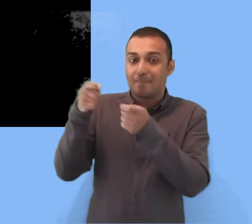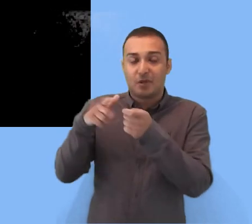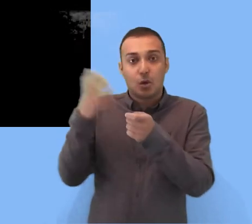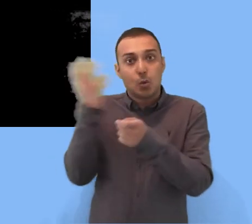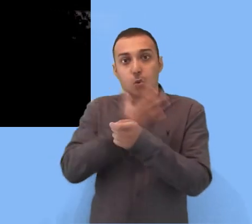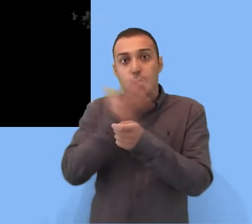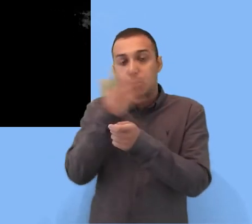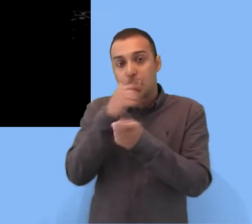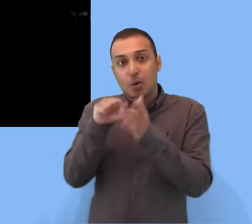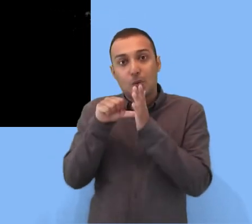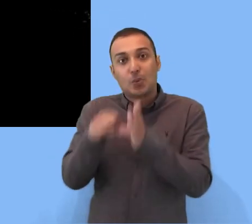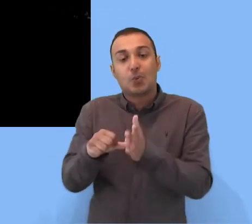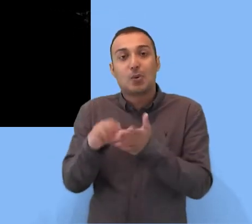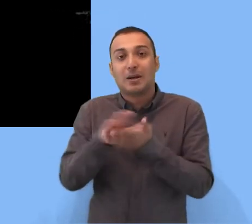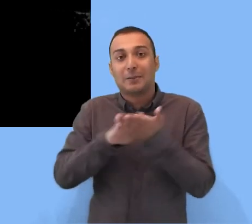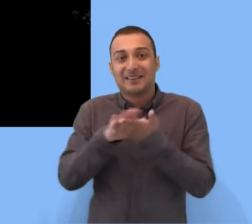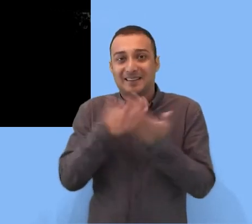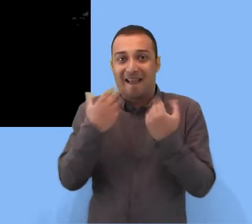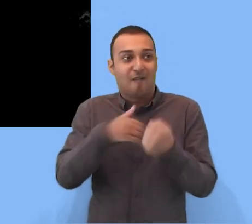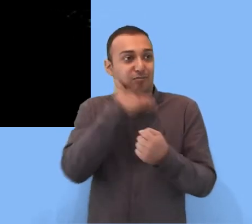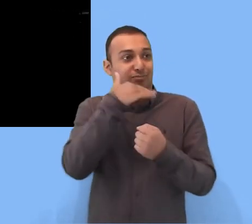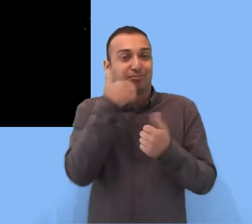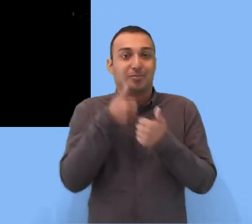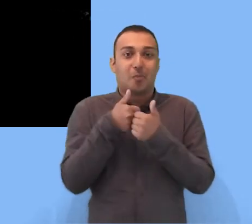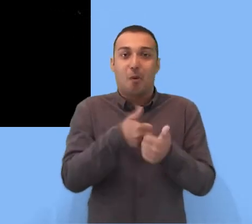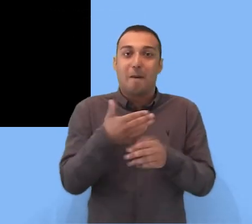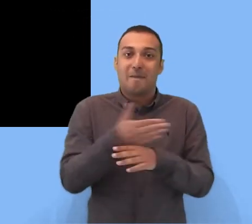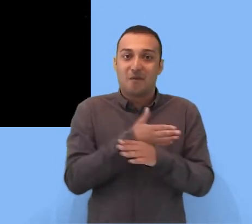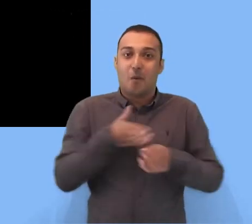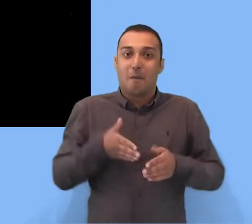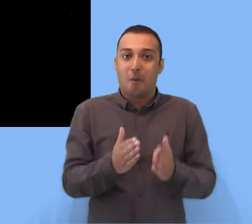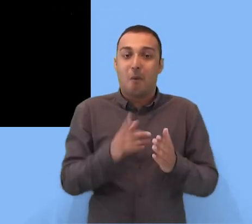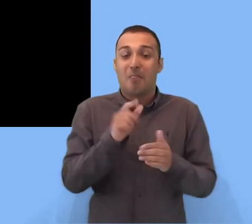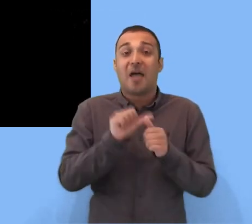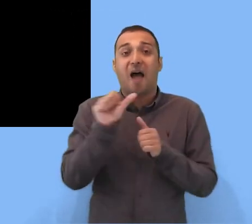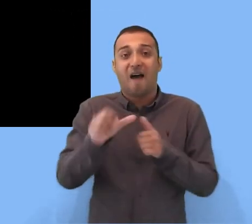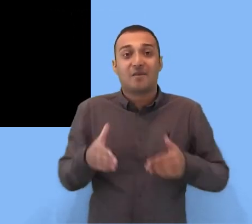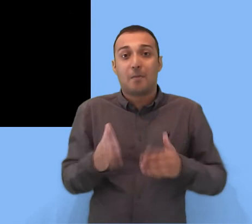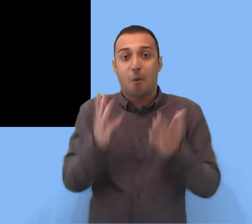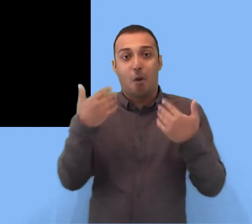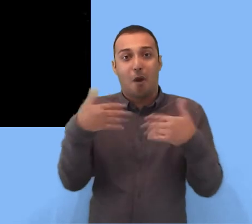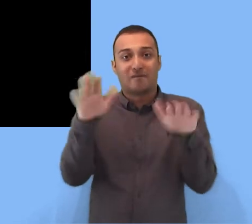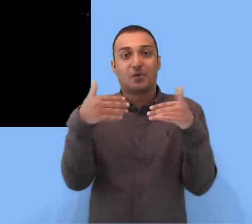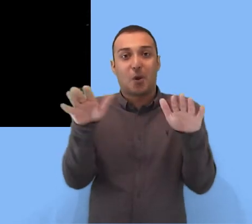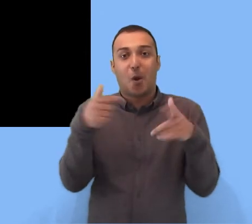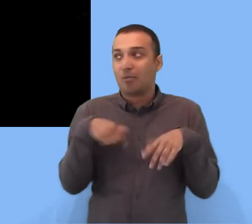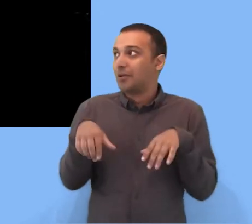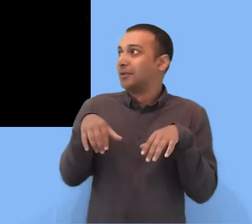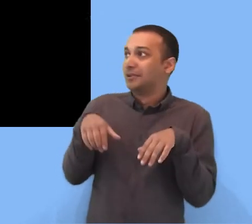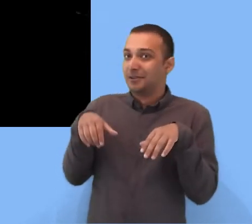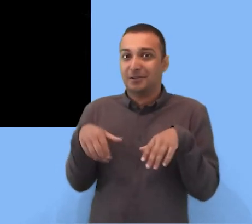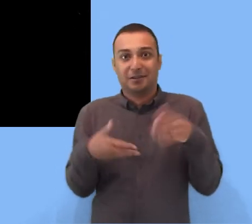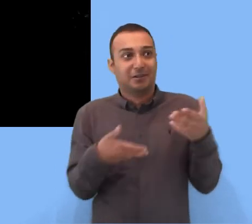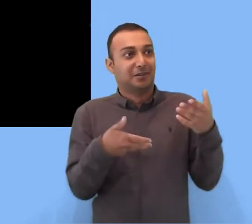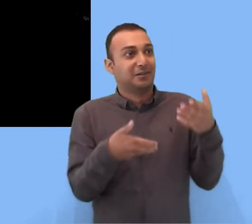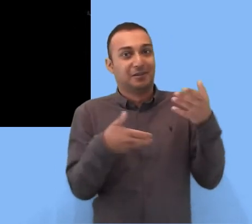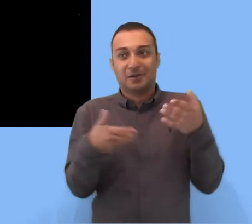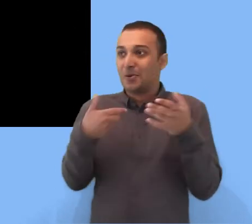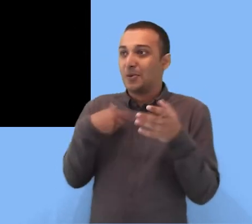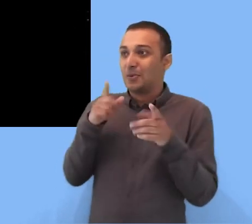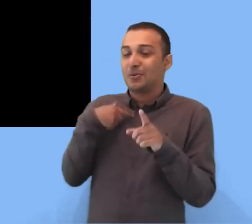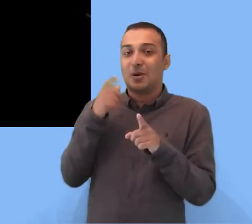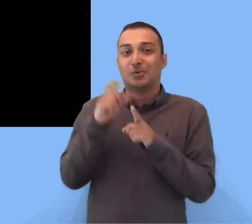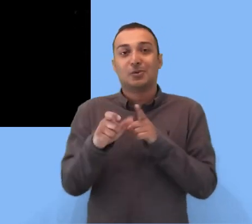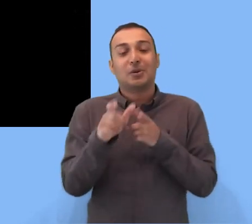need support around parents saying, yeah, you really should be reading to your child before they can read. This is what turn taking is, and that will help